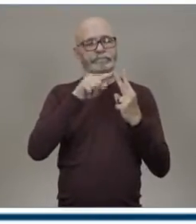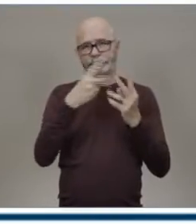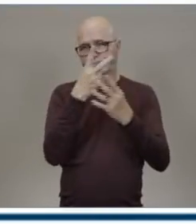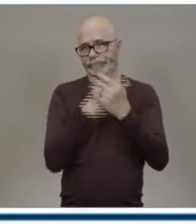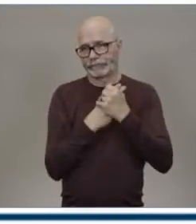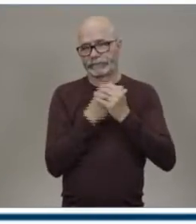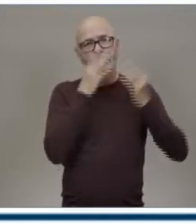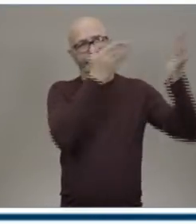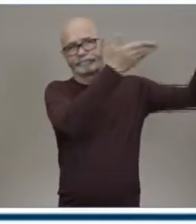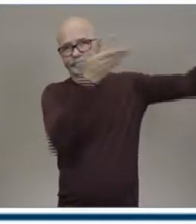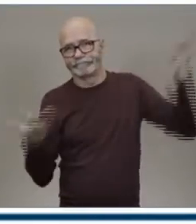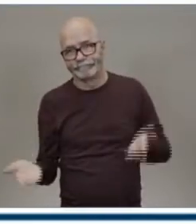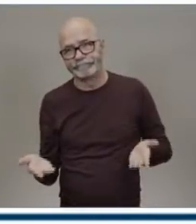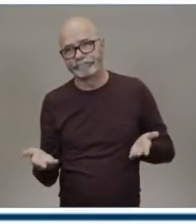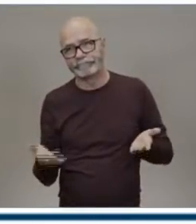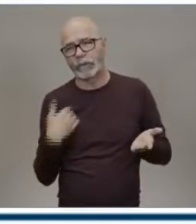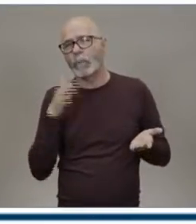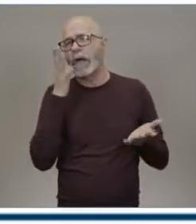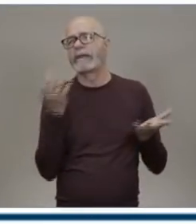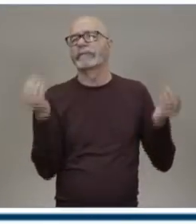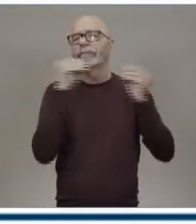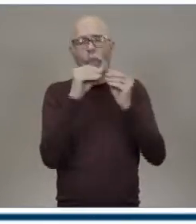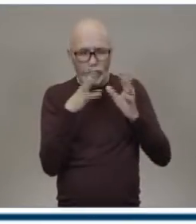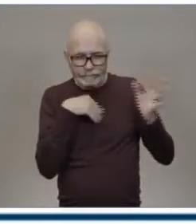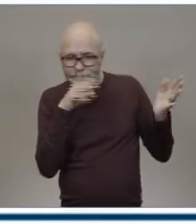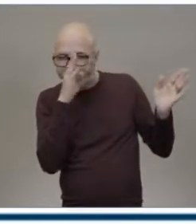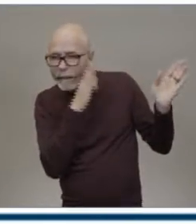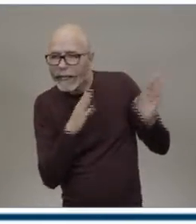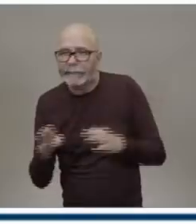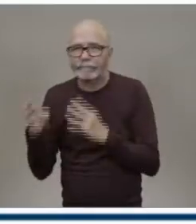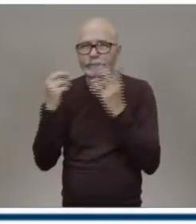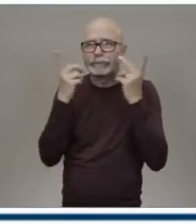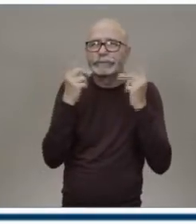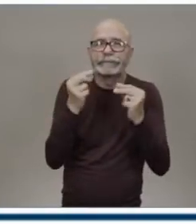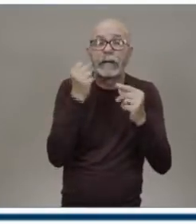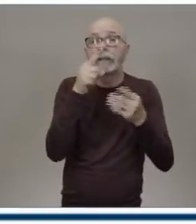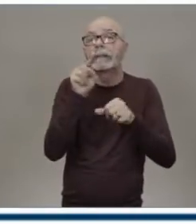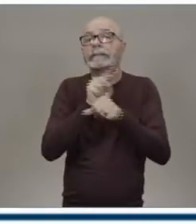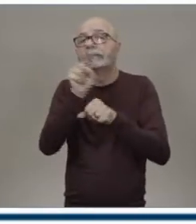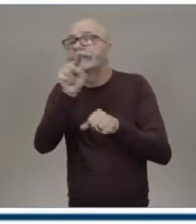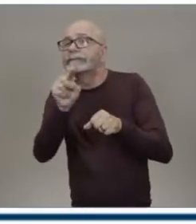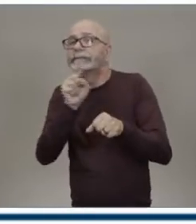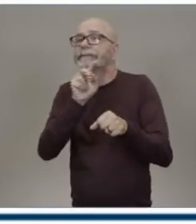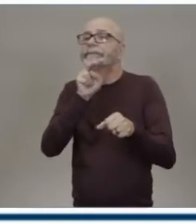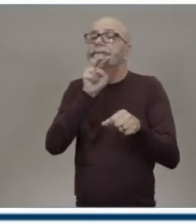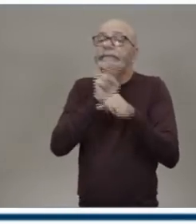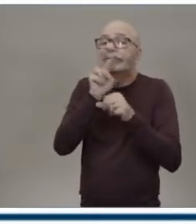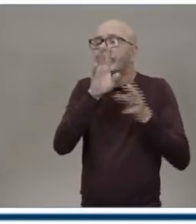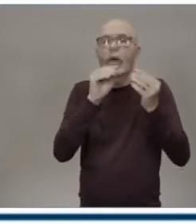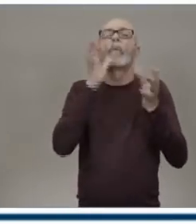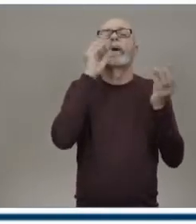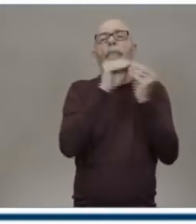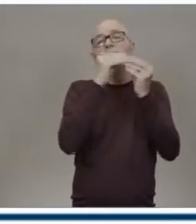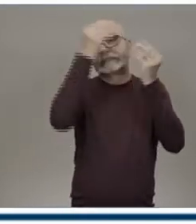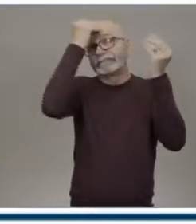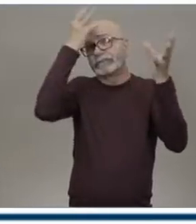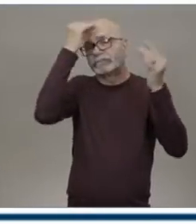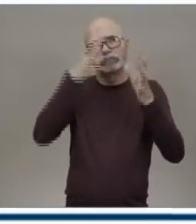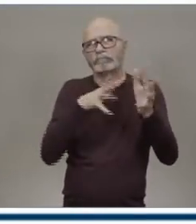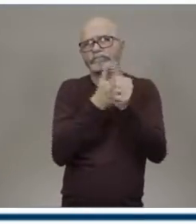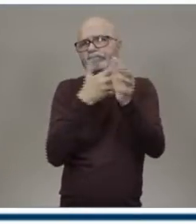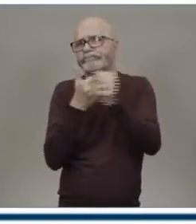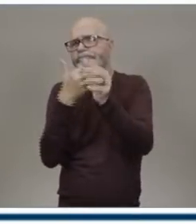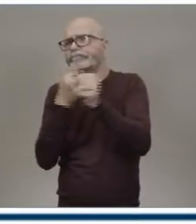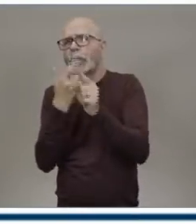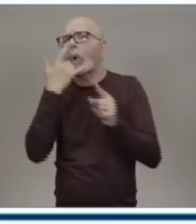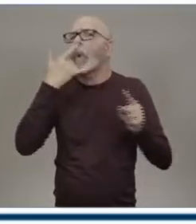those detailed plans. We'll be able to, starting next week, be able to talk in much more detail about what our immunization plans